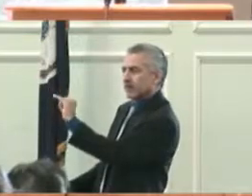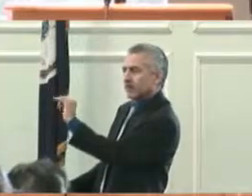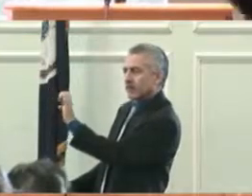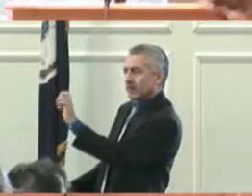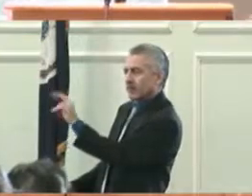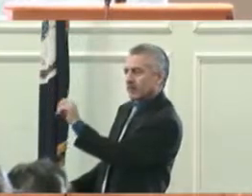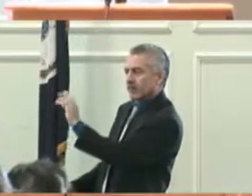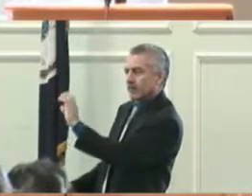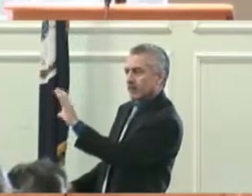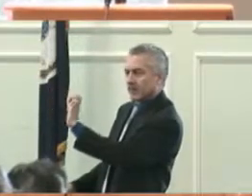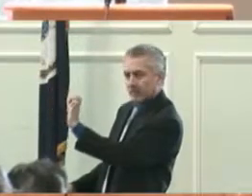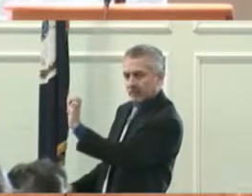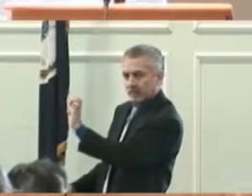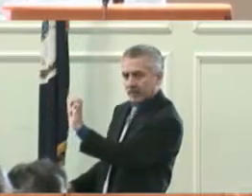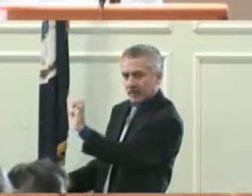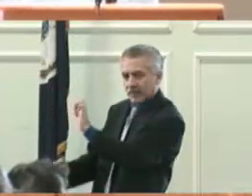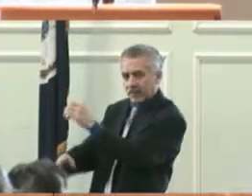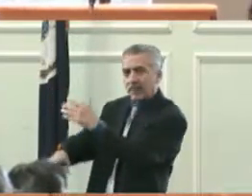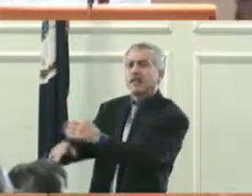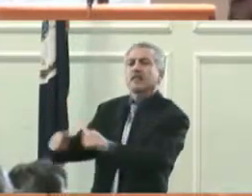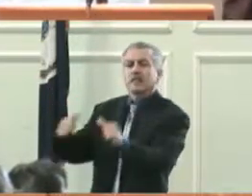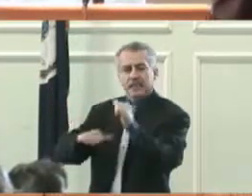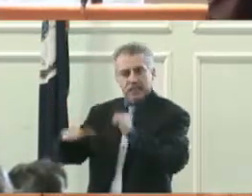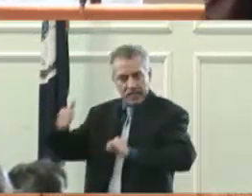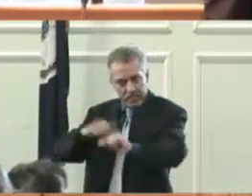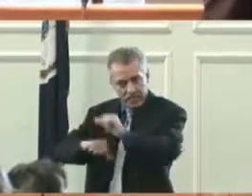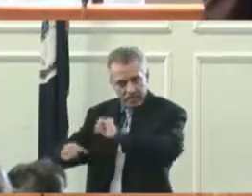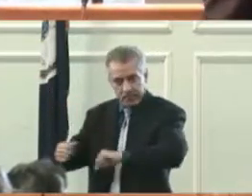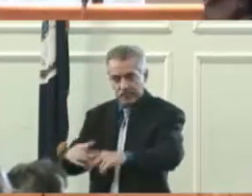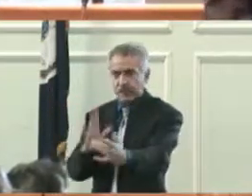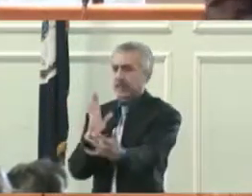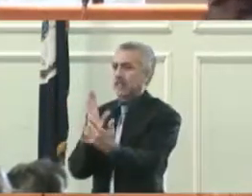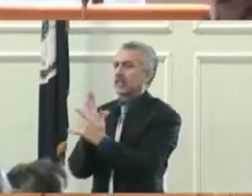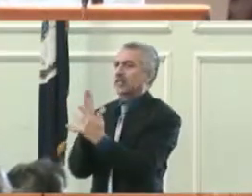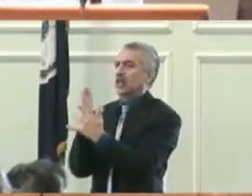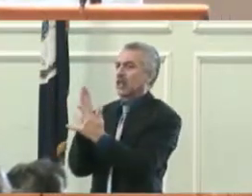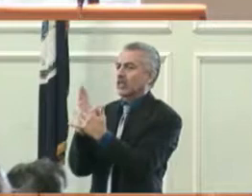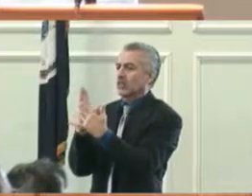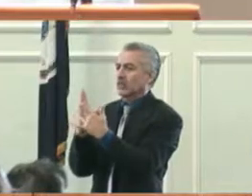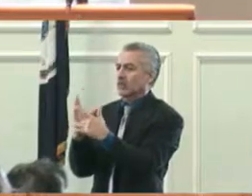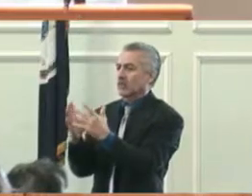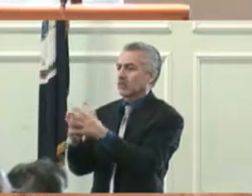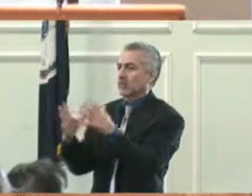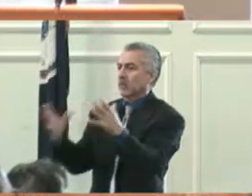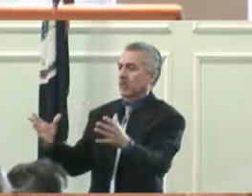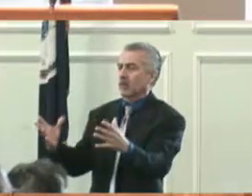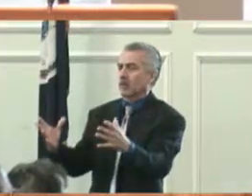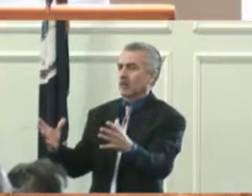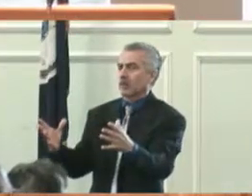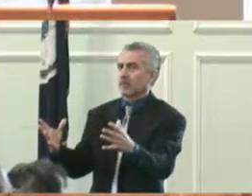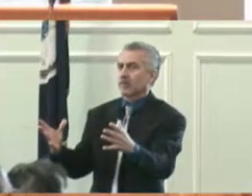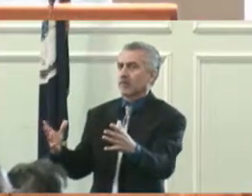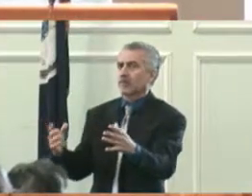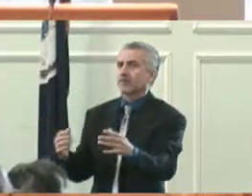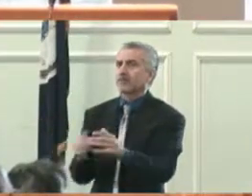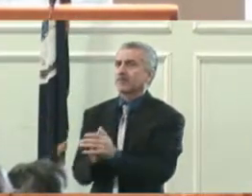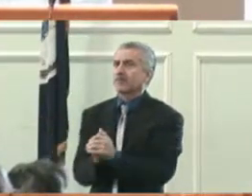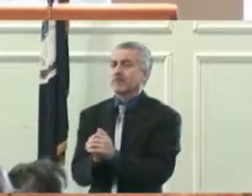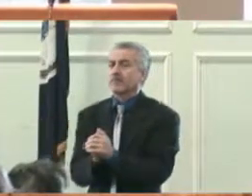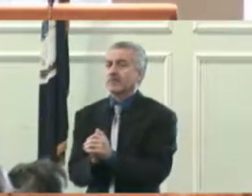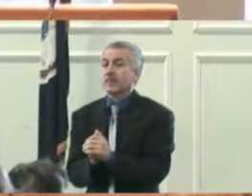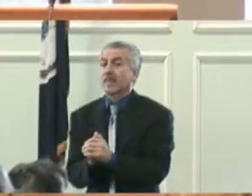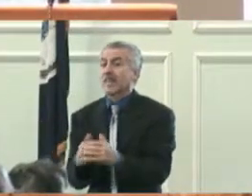kinds of areas in this world, especially in technology. It used to be that 30 miles an hour was